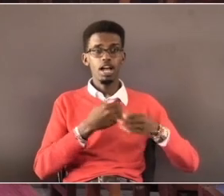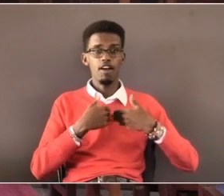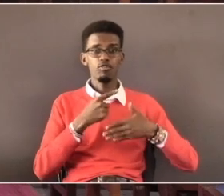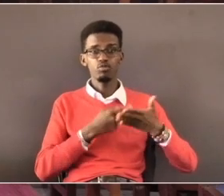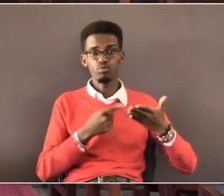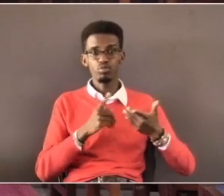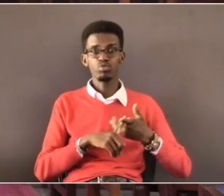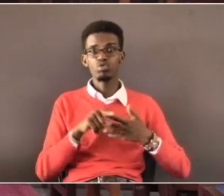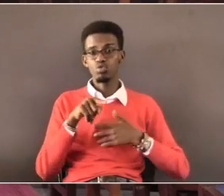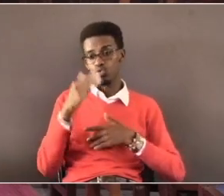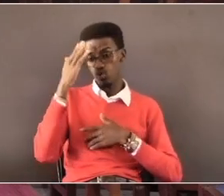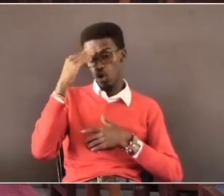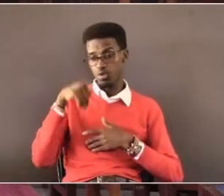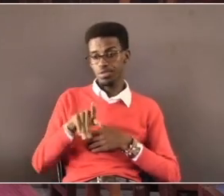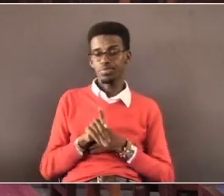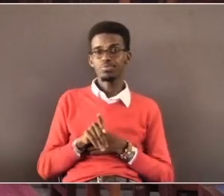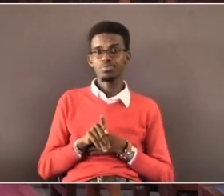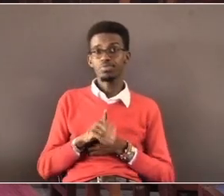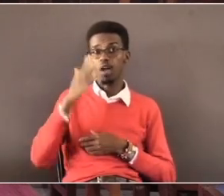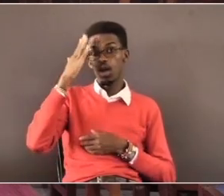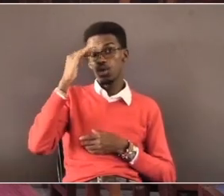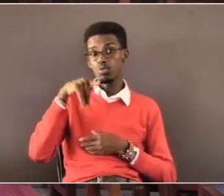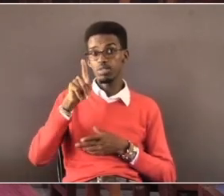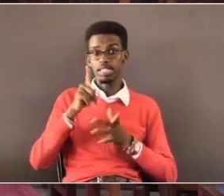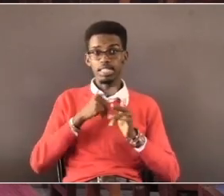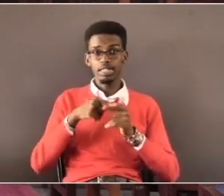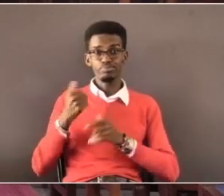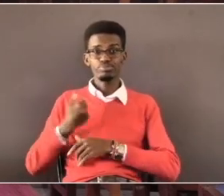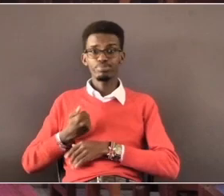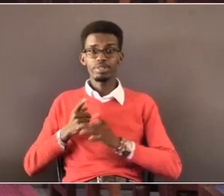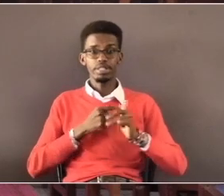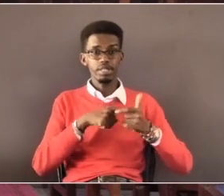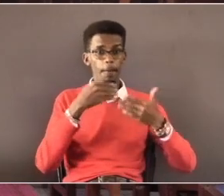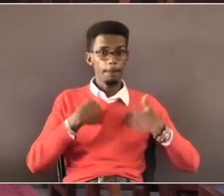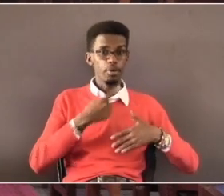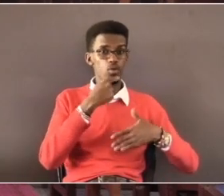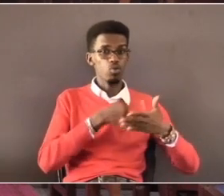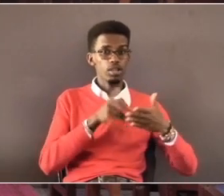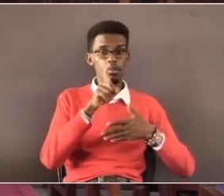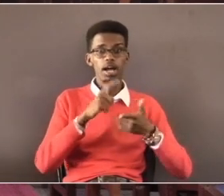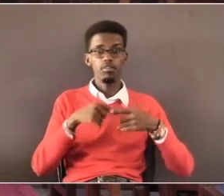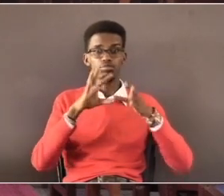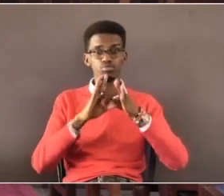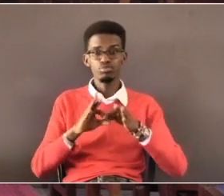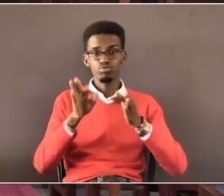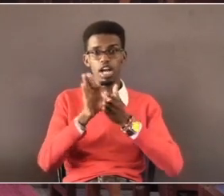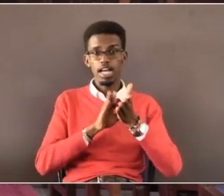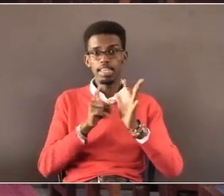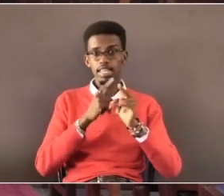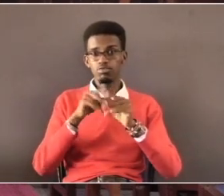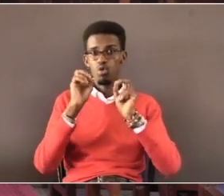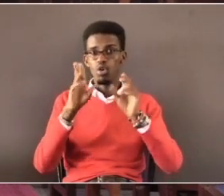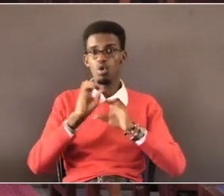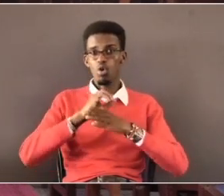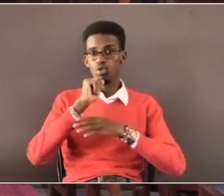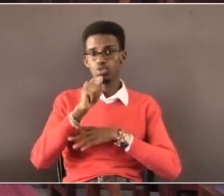finances, wewe jijue. Jijue, like if you're a lady and someone tells you that you need to have a joint account, are you okay with that or not?